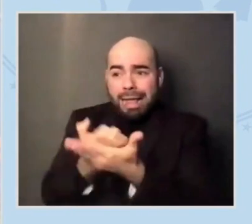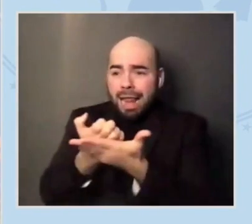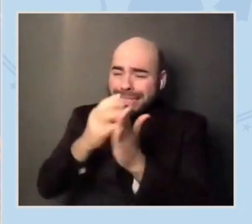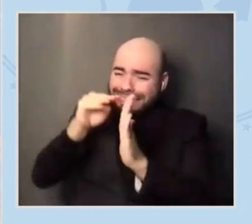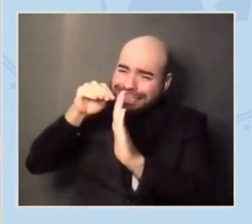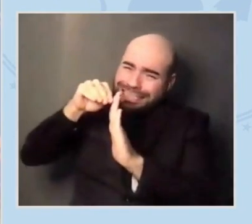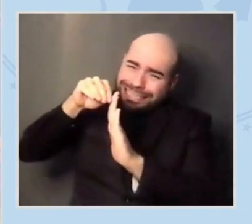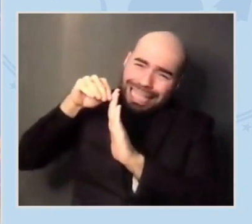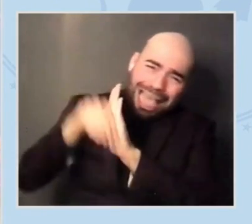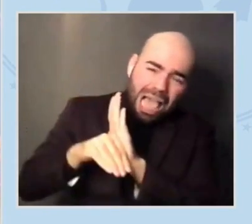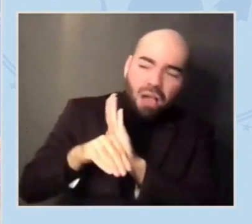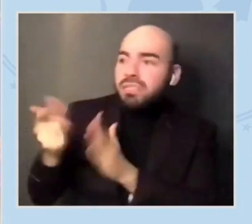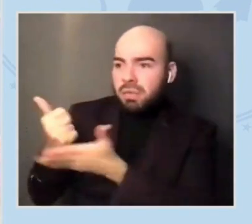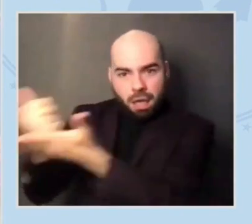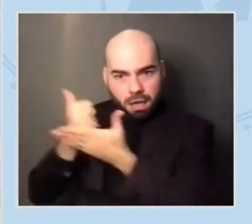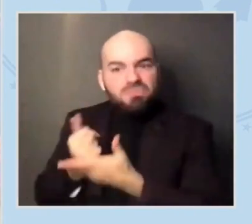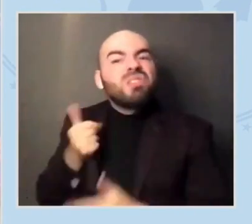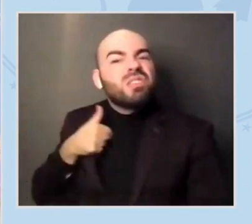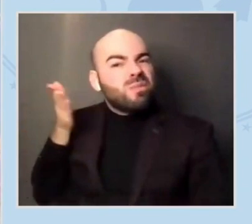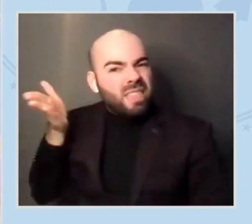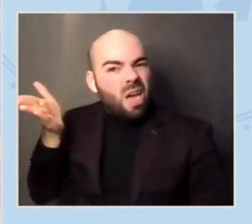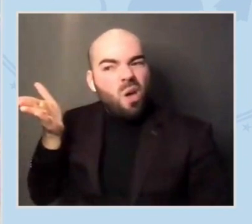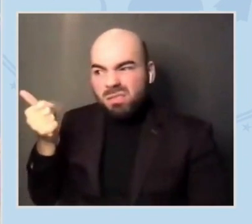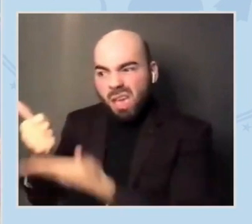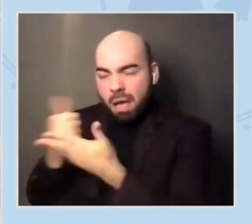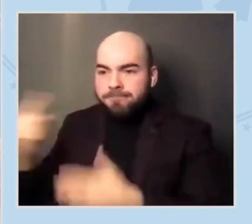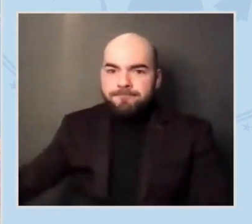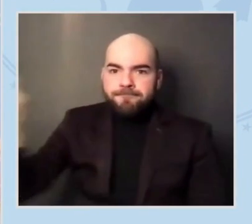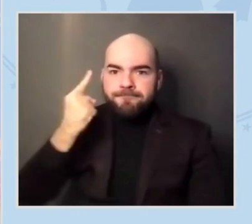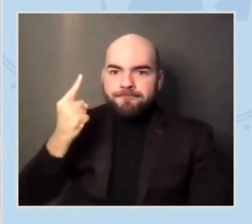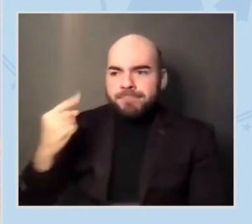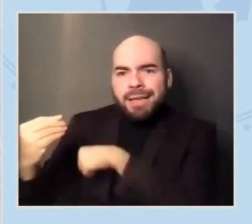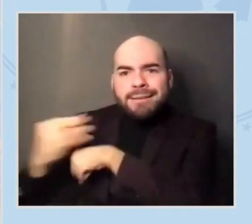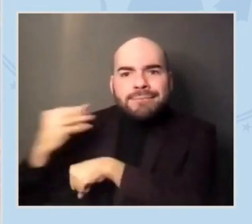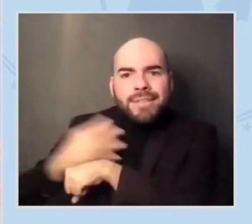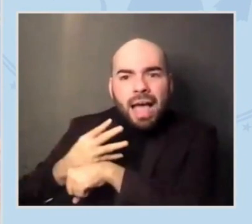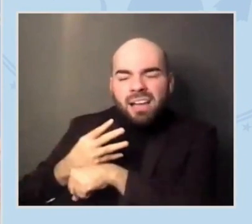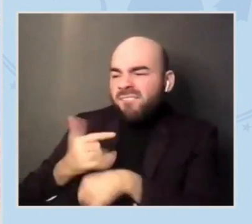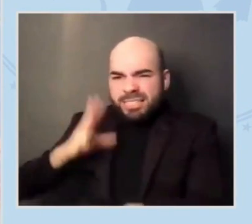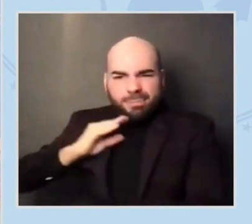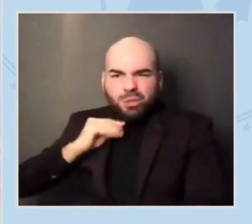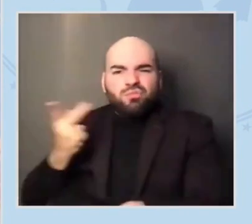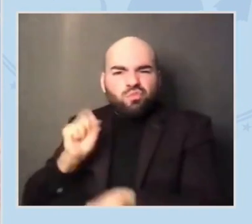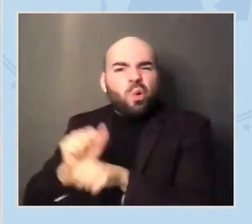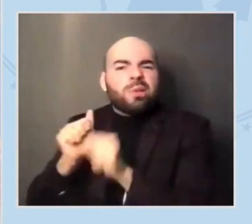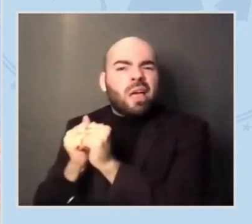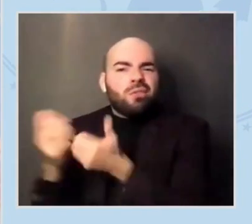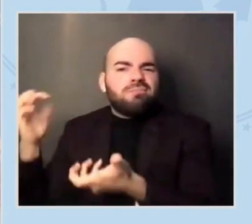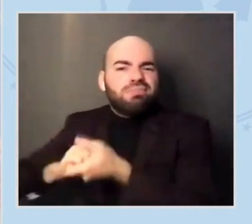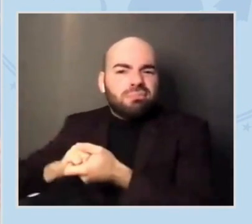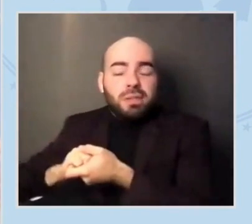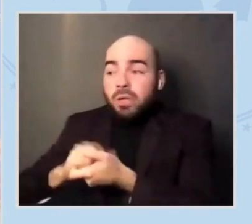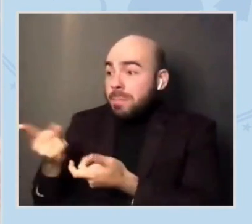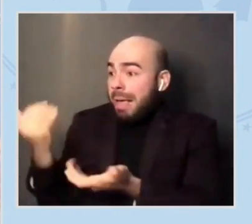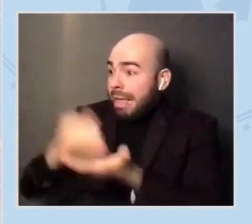our country on our back. I couldn't think of anyone else who I'd want to be at my side to face the challenges